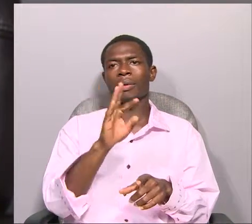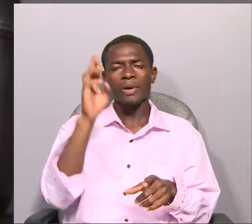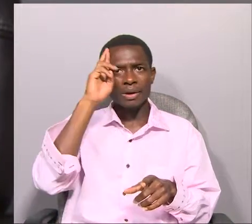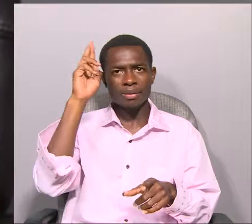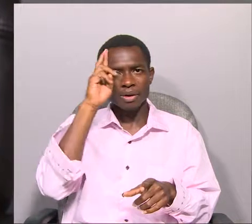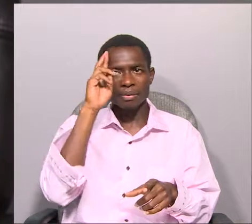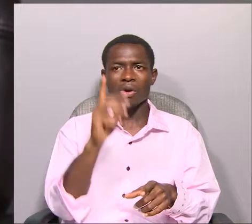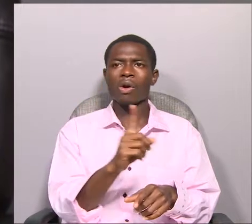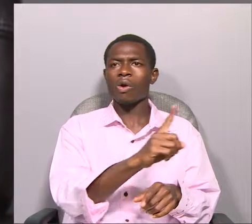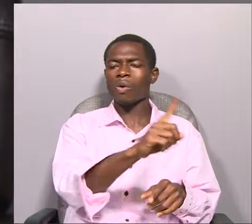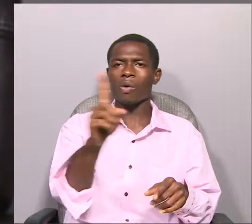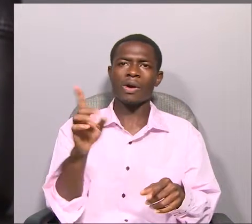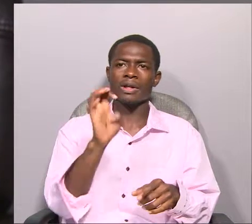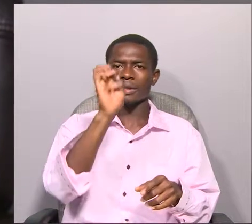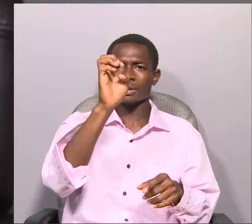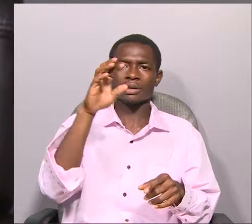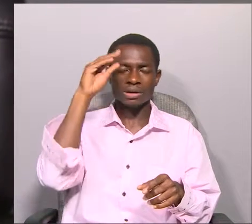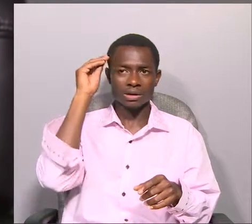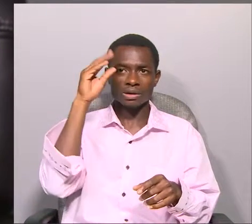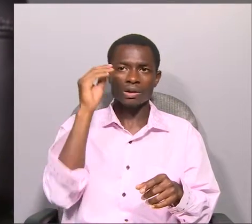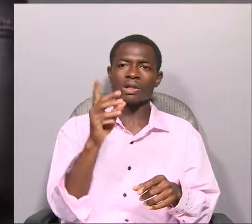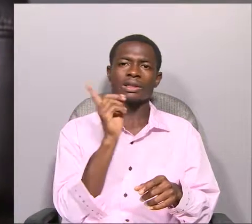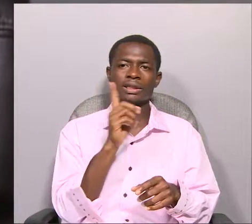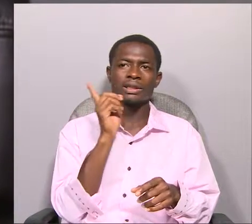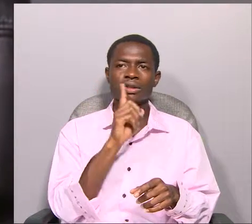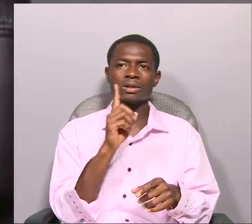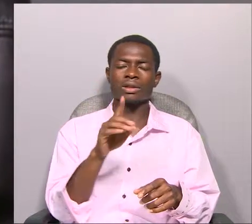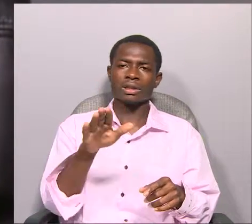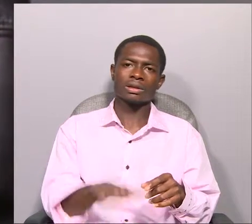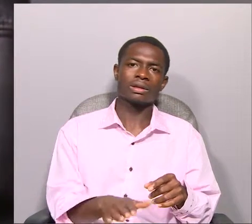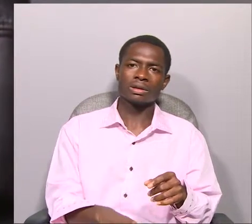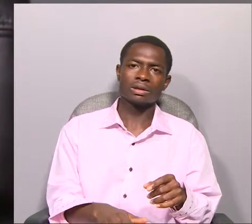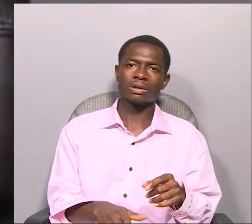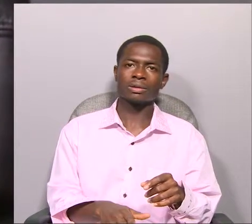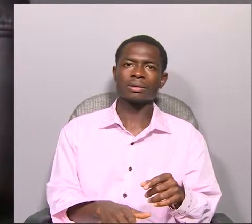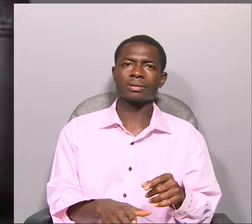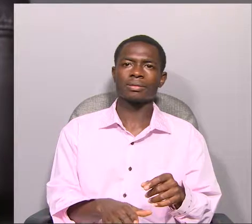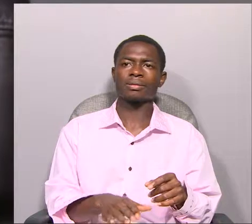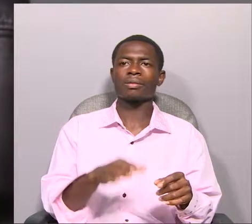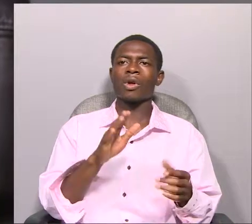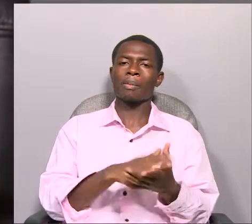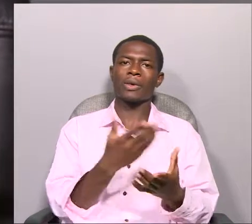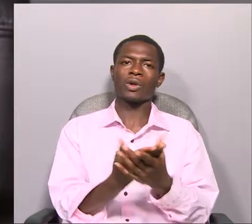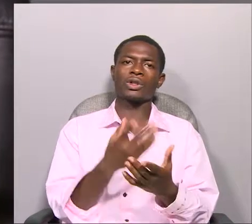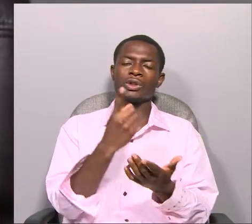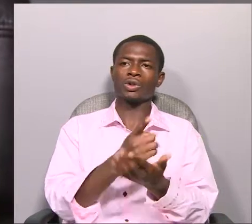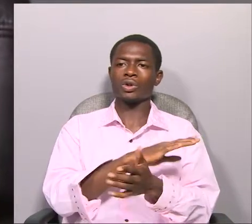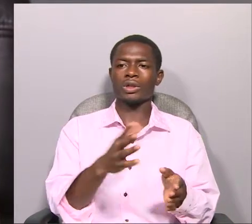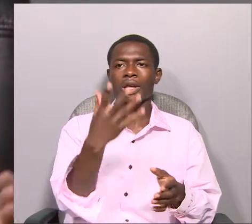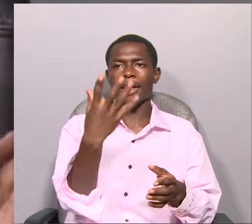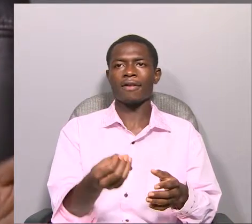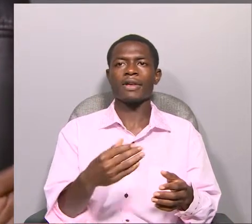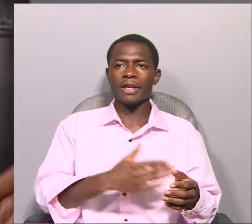realized that our educational system remained bottlenecked, because we do not